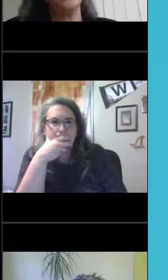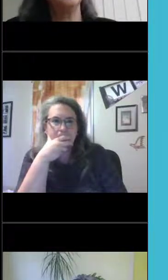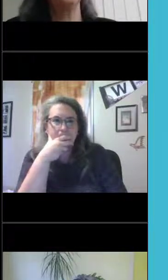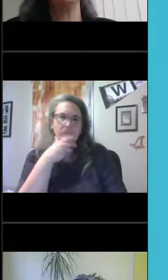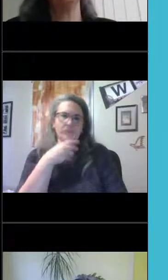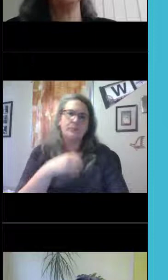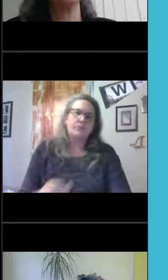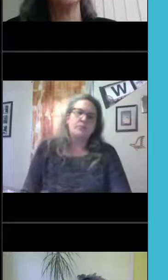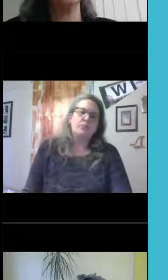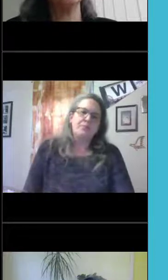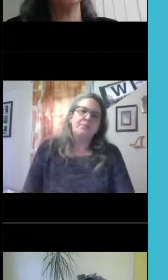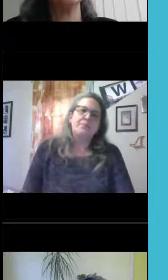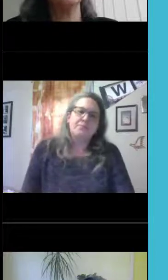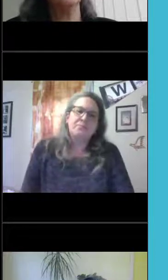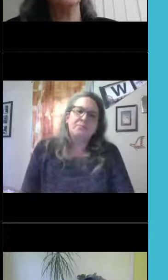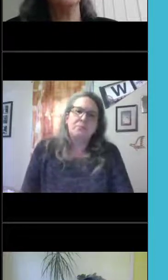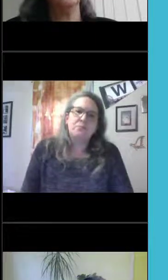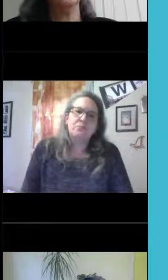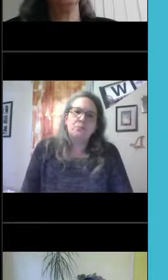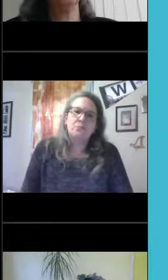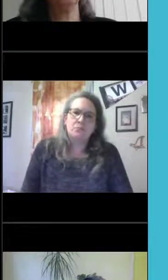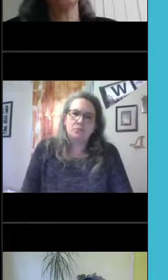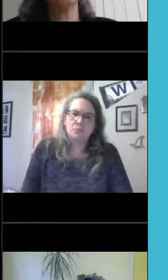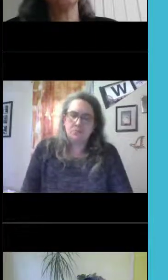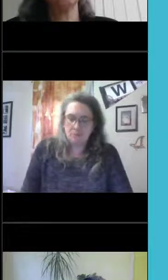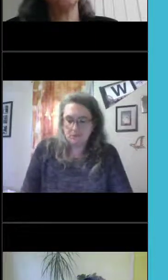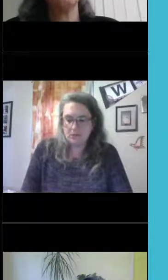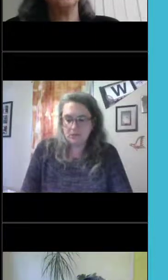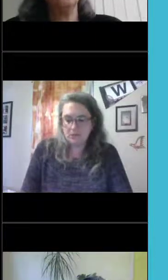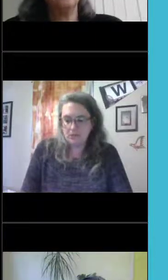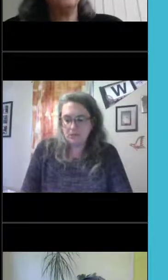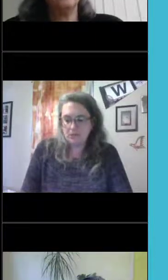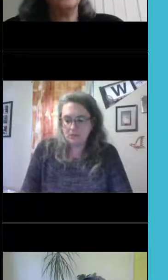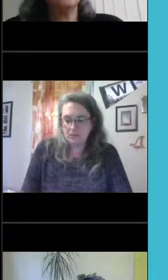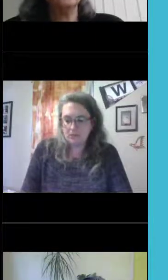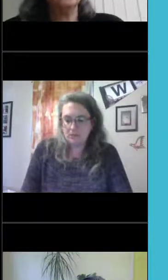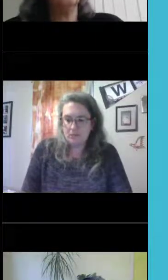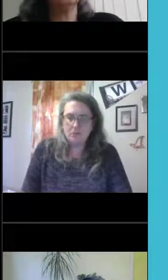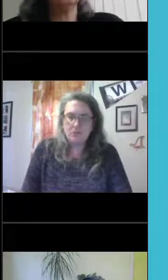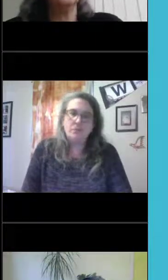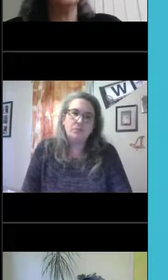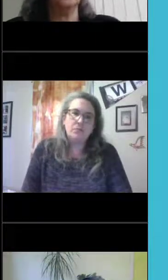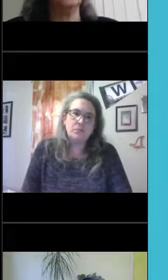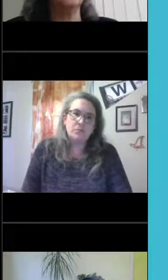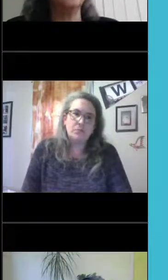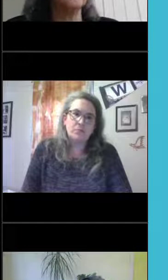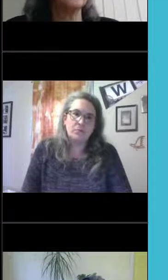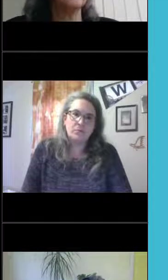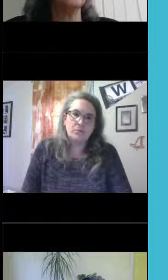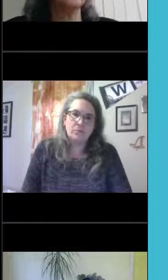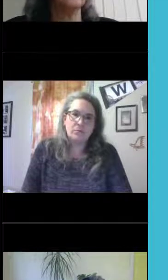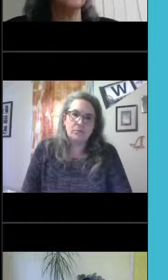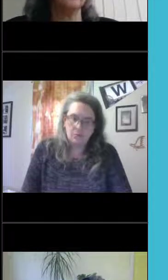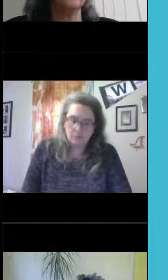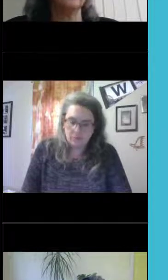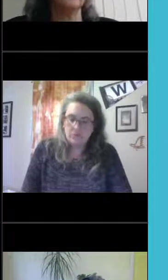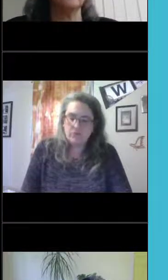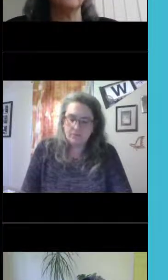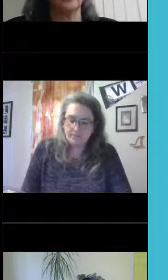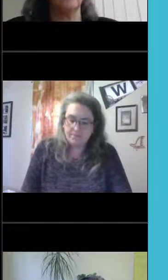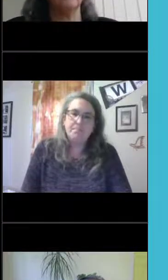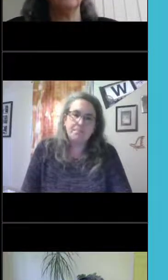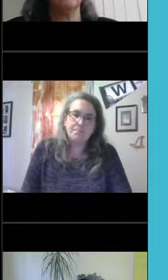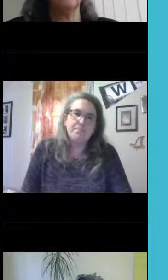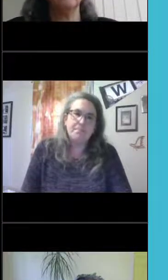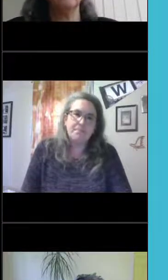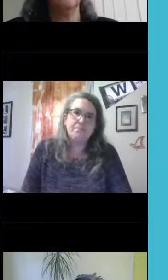be a variety of presentations, and you may not actually really know, even if it's somebody who's close to you, that this